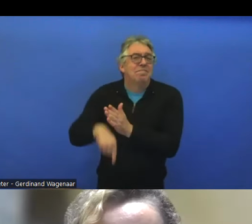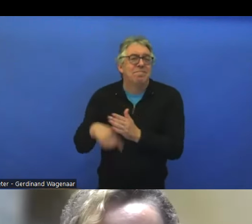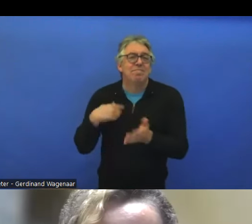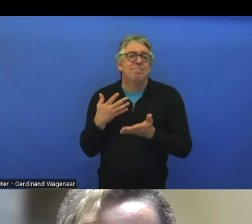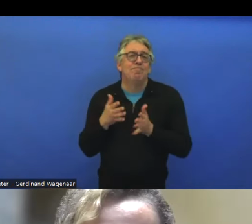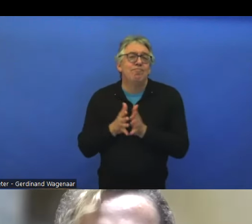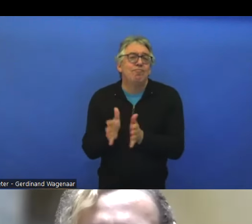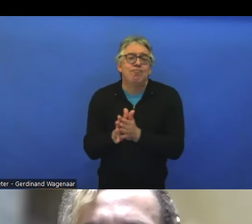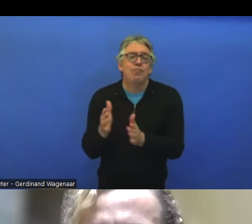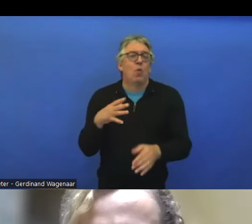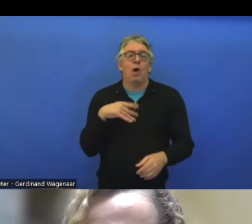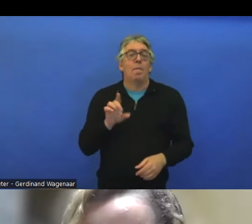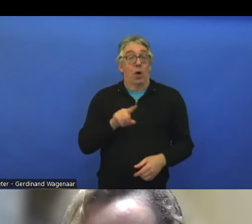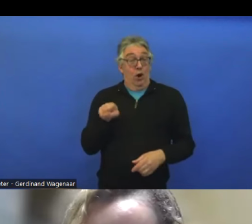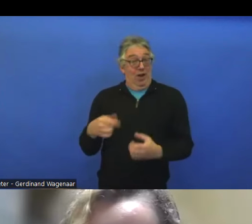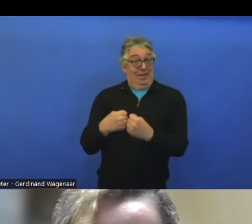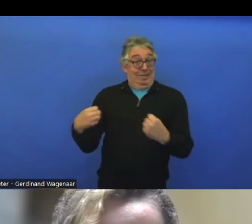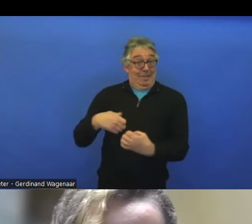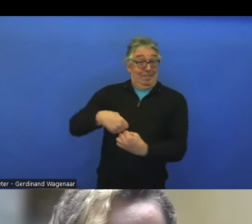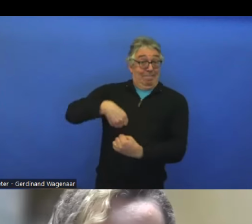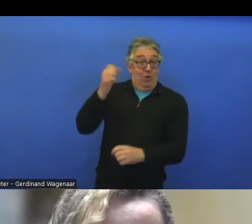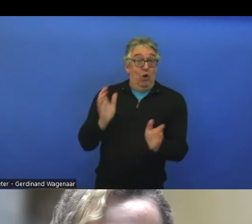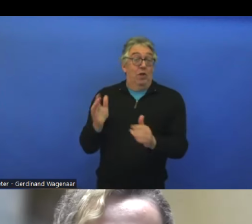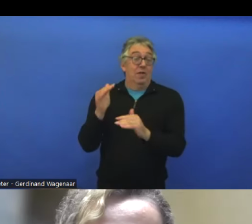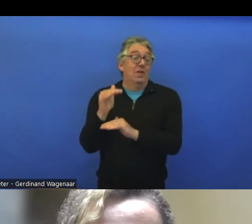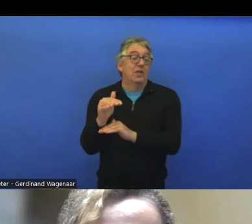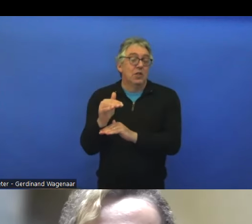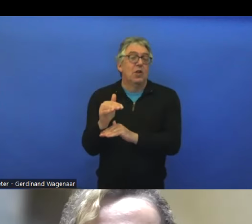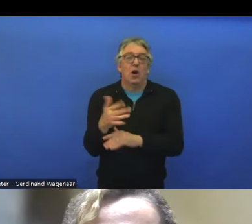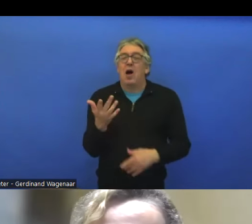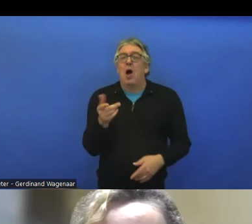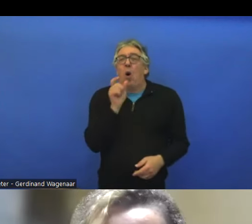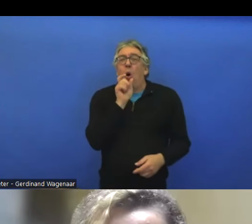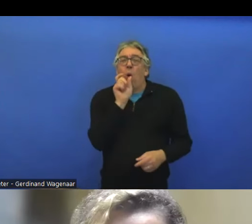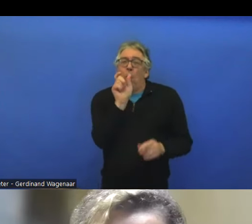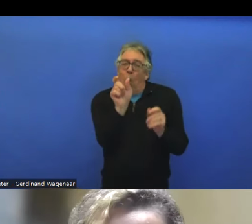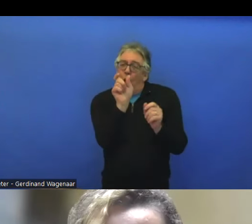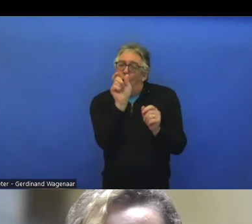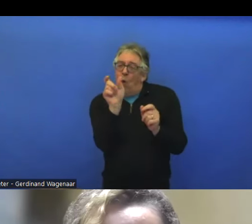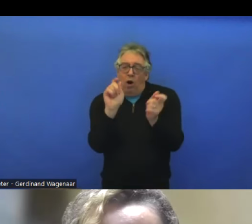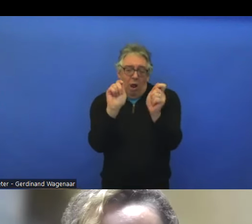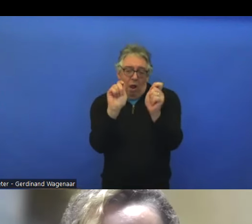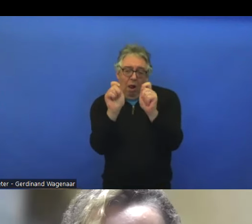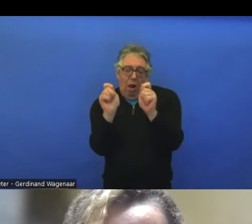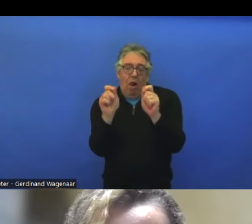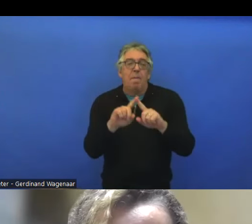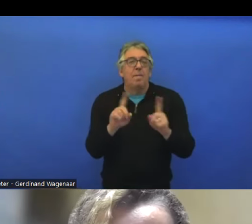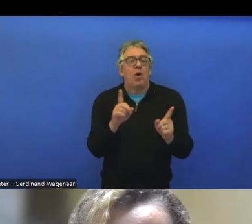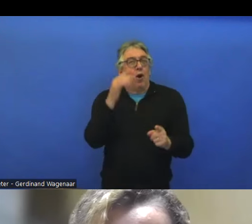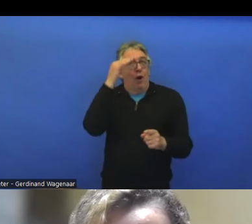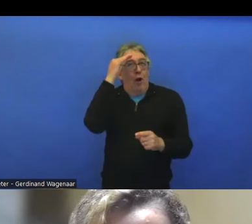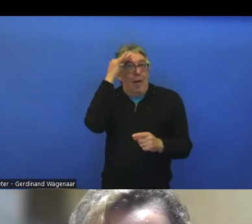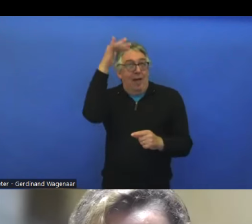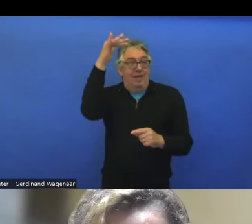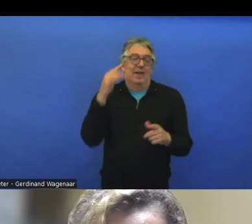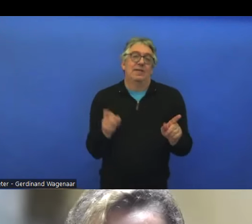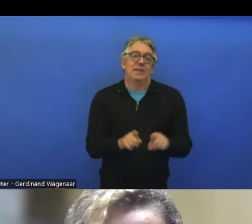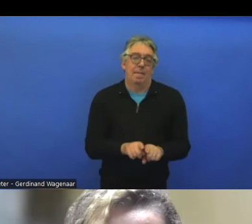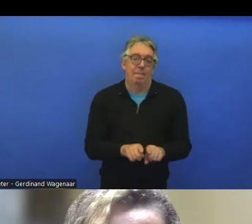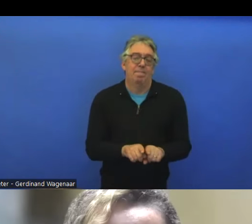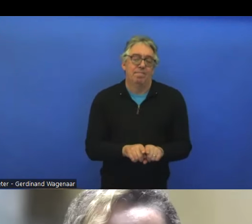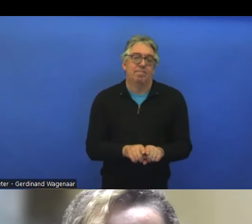broad definitions, they're roughly similar. The wording is slightly different, but basically they relate to objective